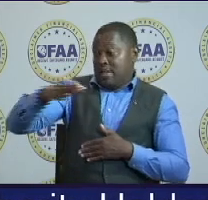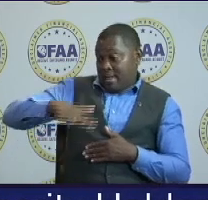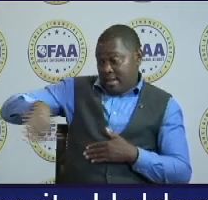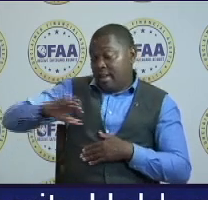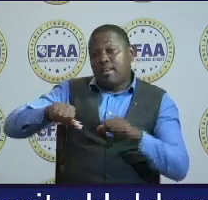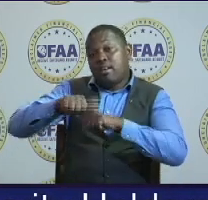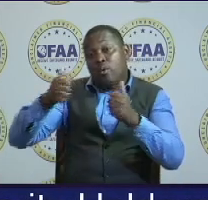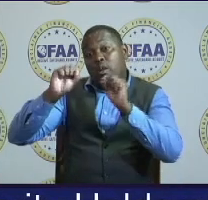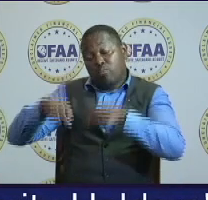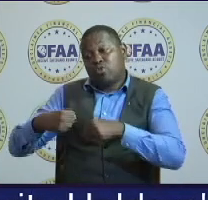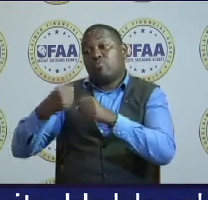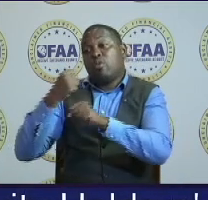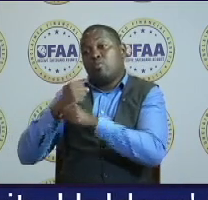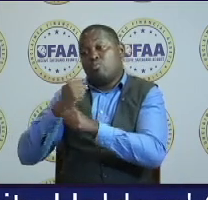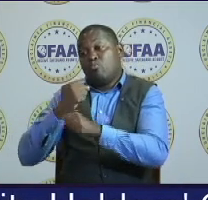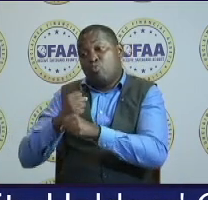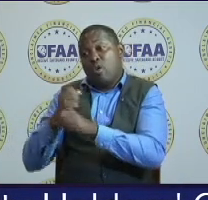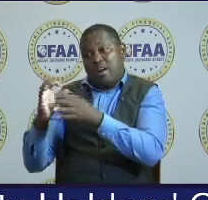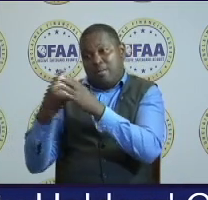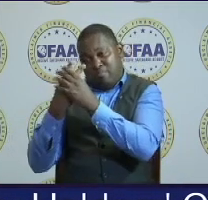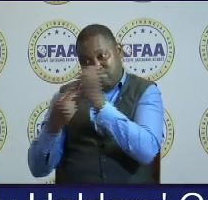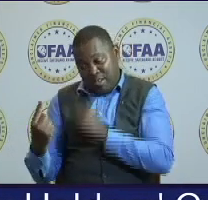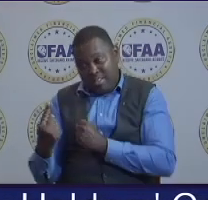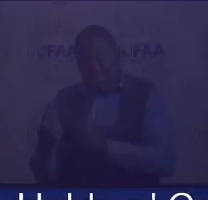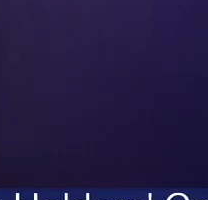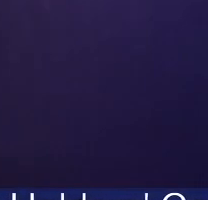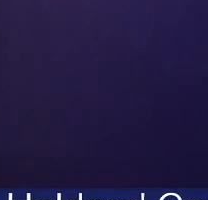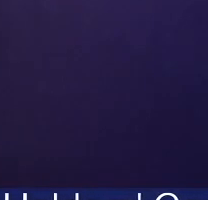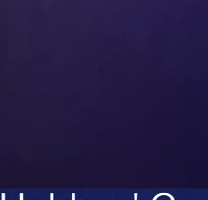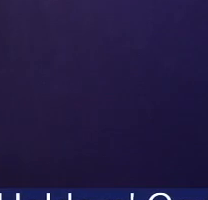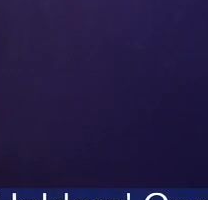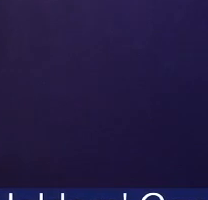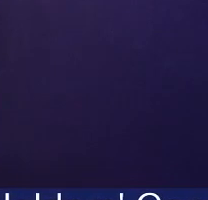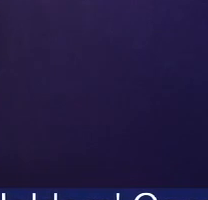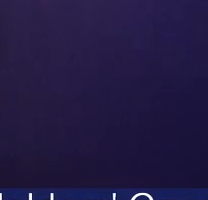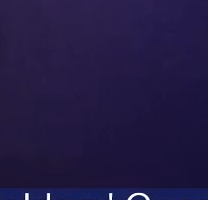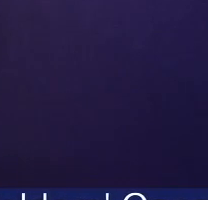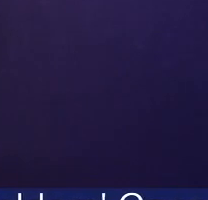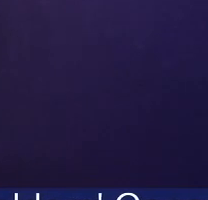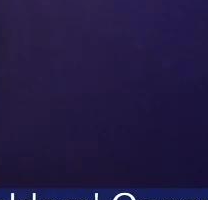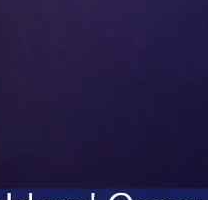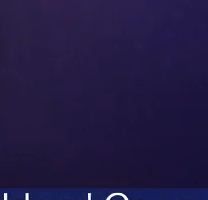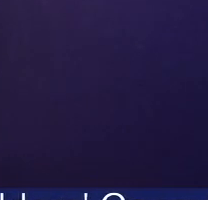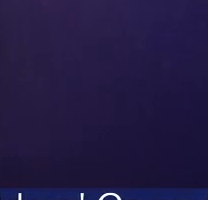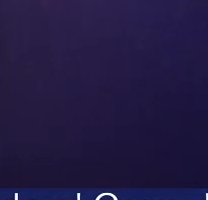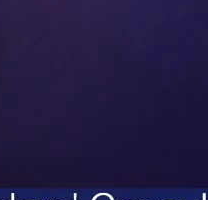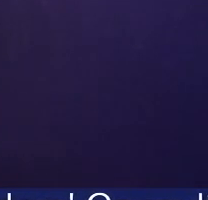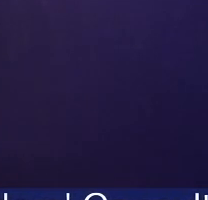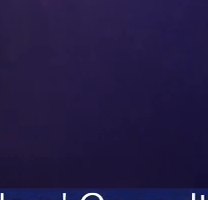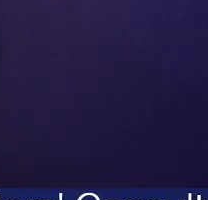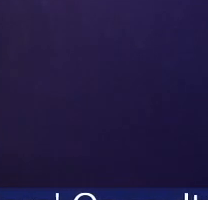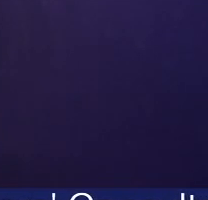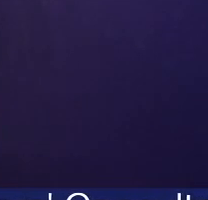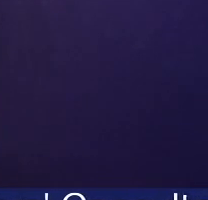operate together as partners. He's talked about we are all in this together as a team. We are a team. There's no